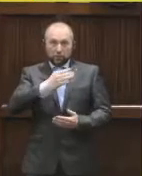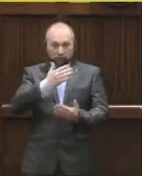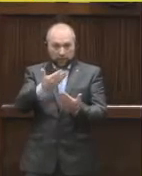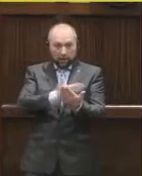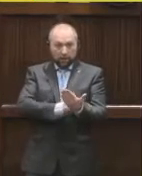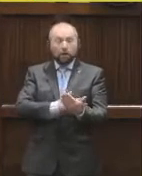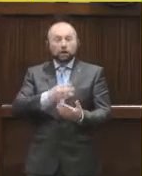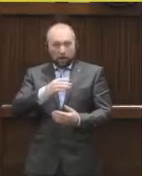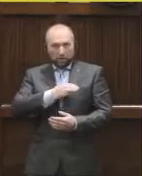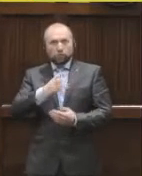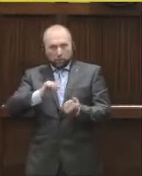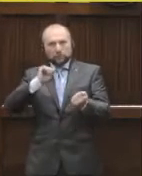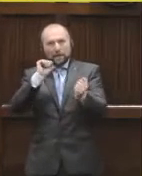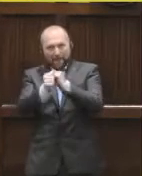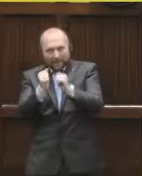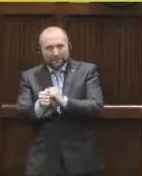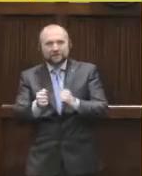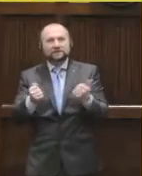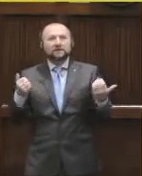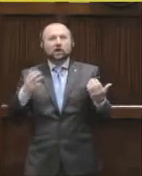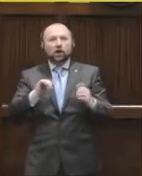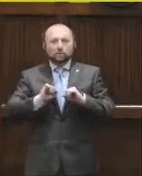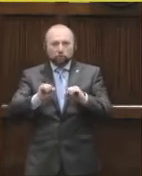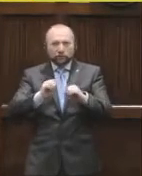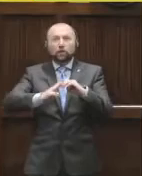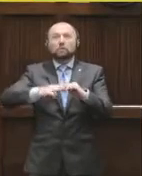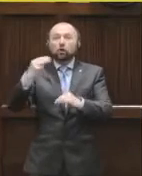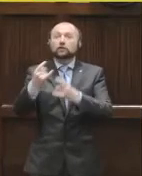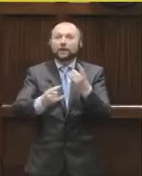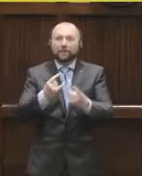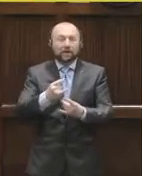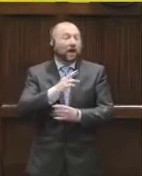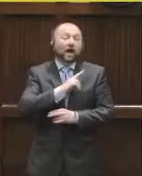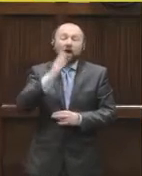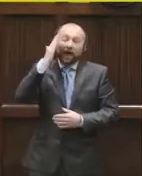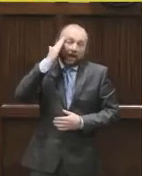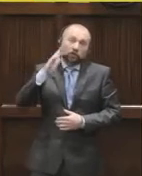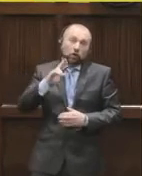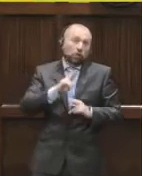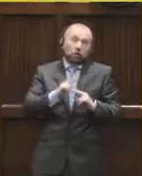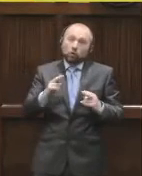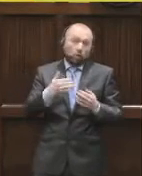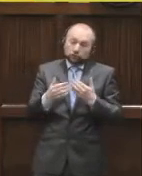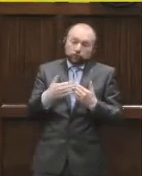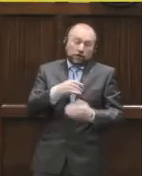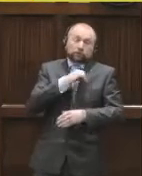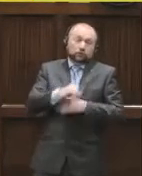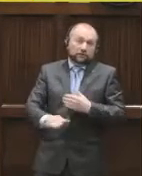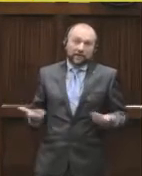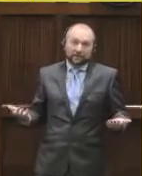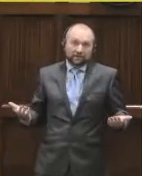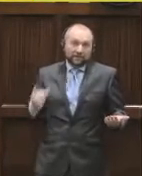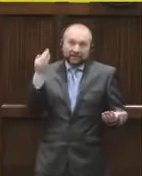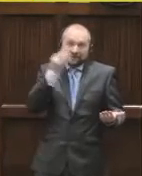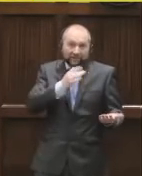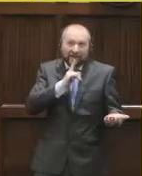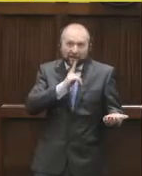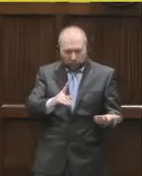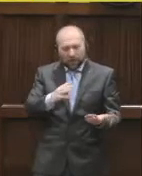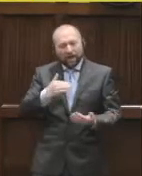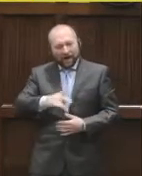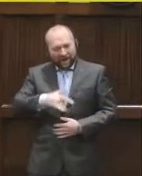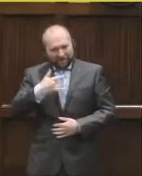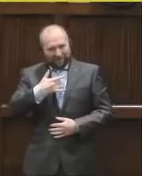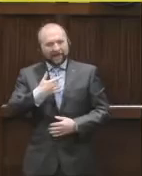amendments to push this forward further. I know that's not going to be dealt with today, and that's absolutely fine, but I think